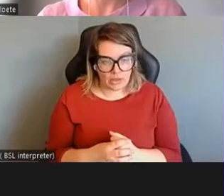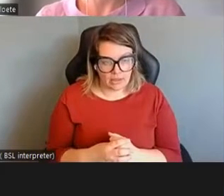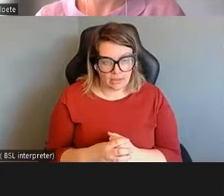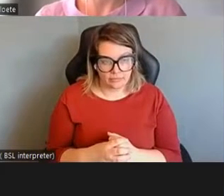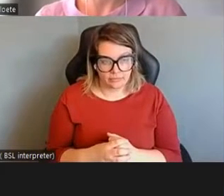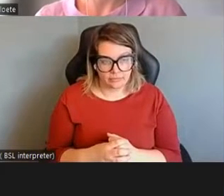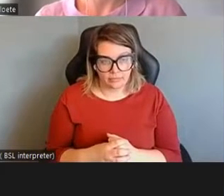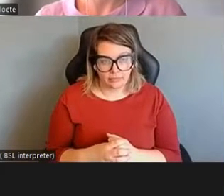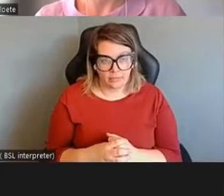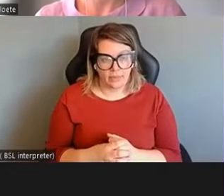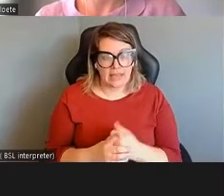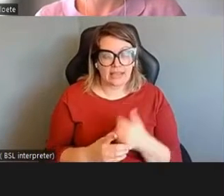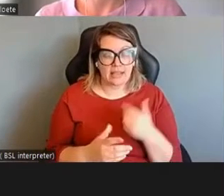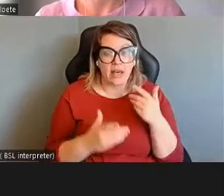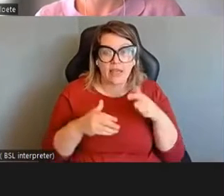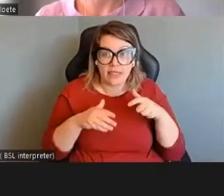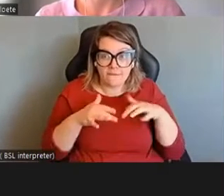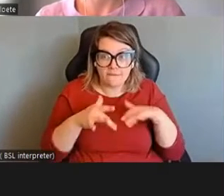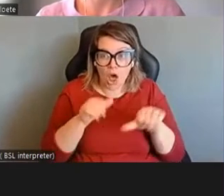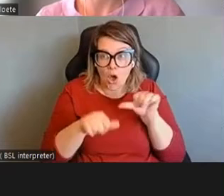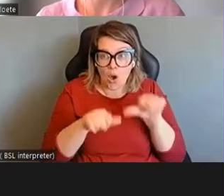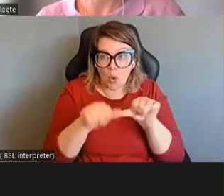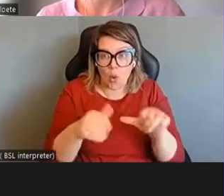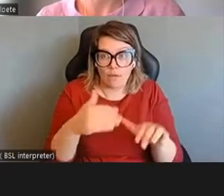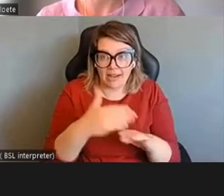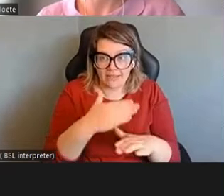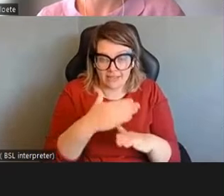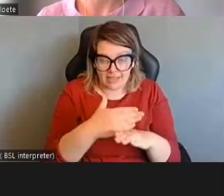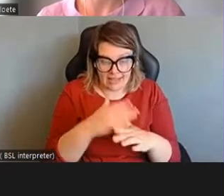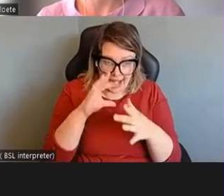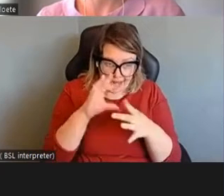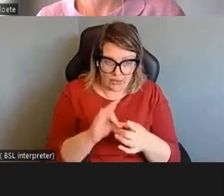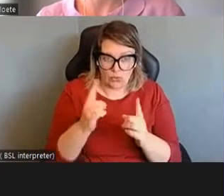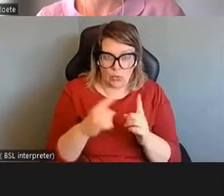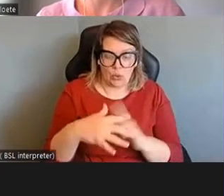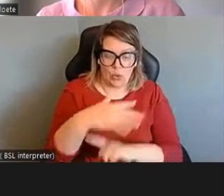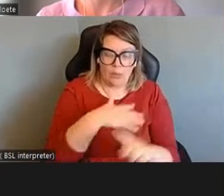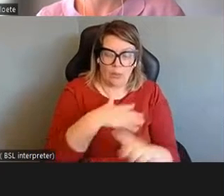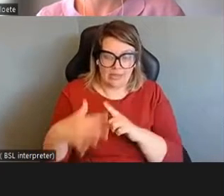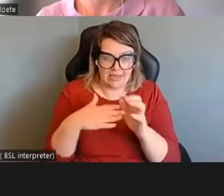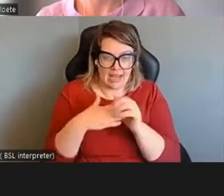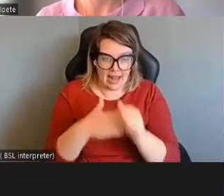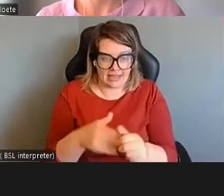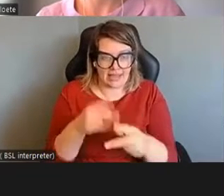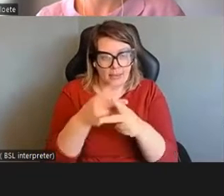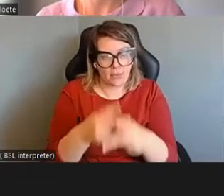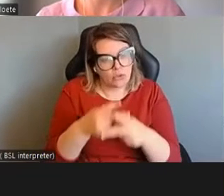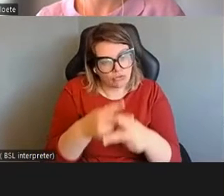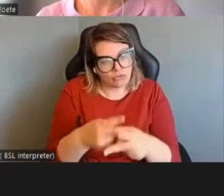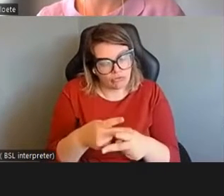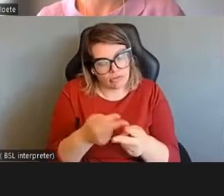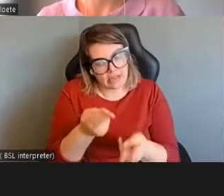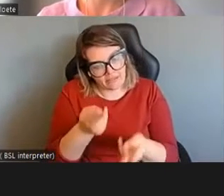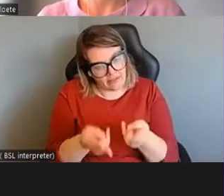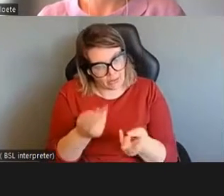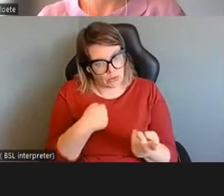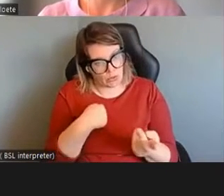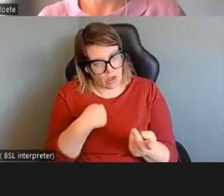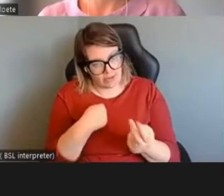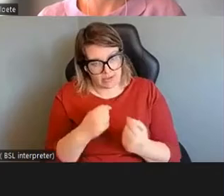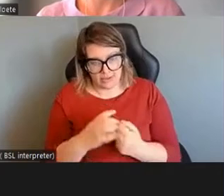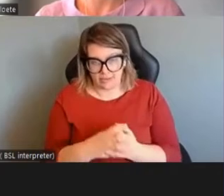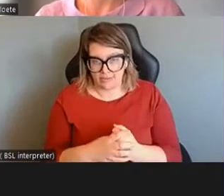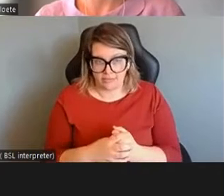activities linked to a community-led monitoring and evaluation for us. And it